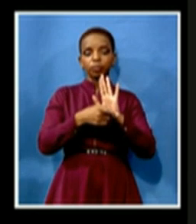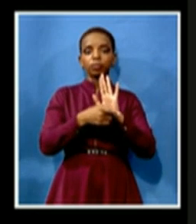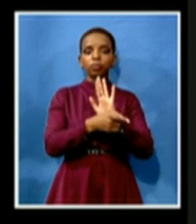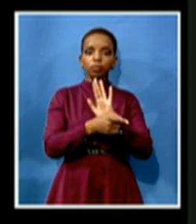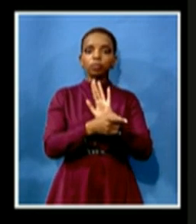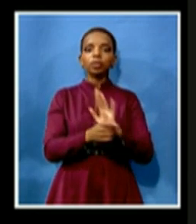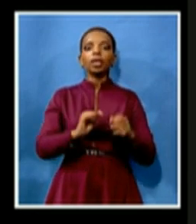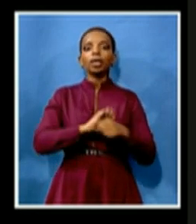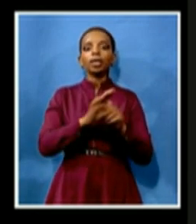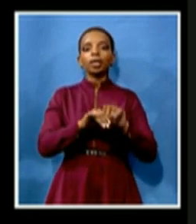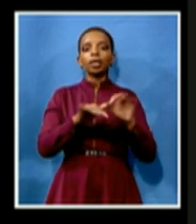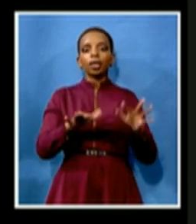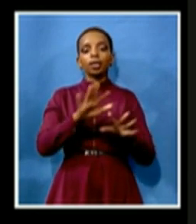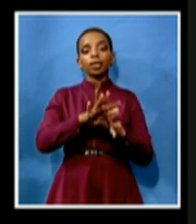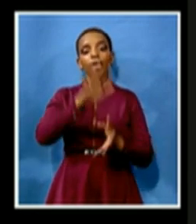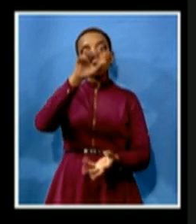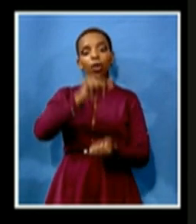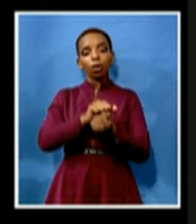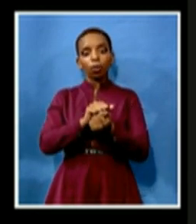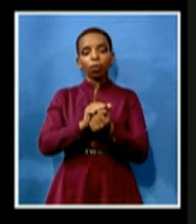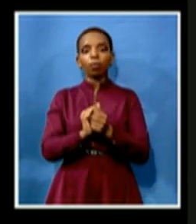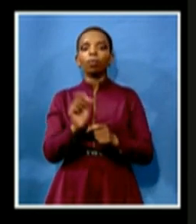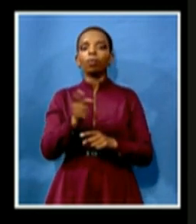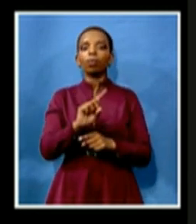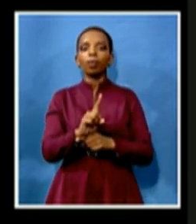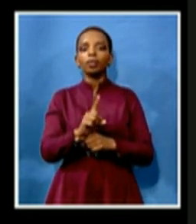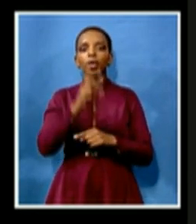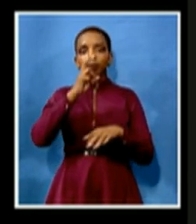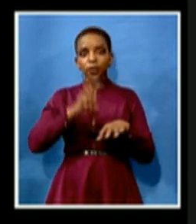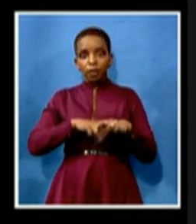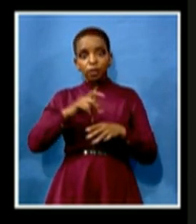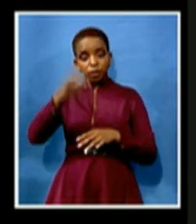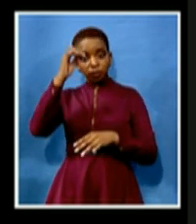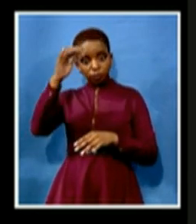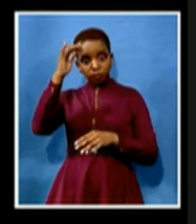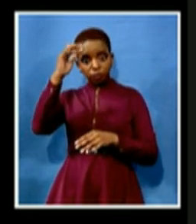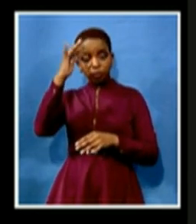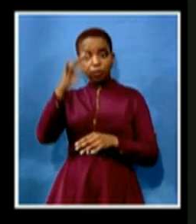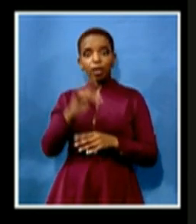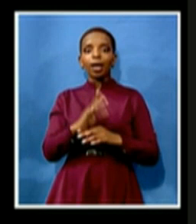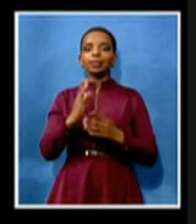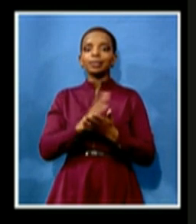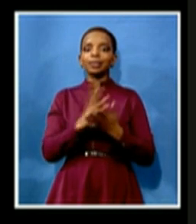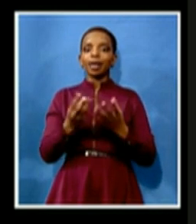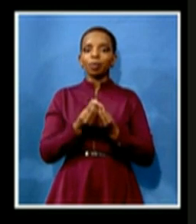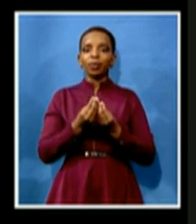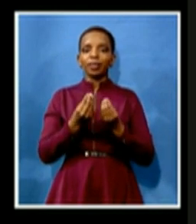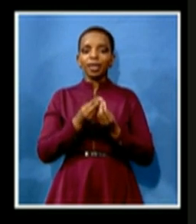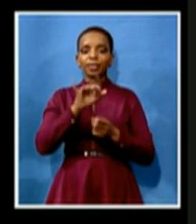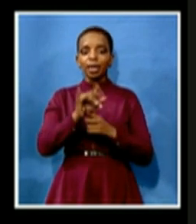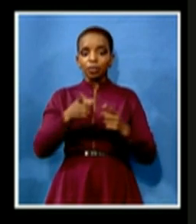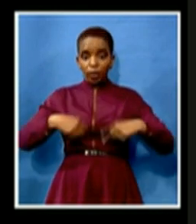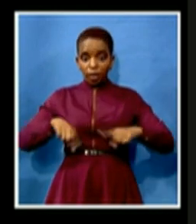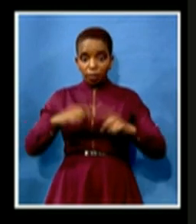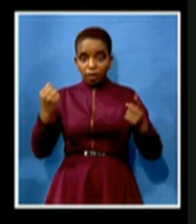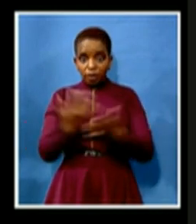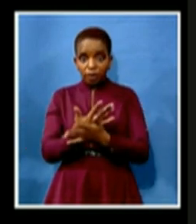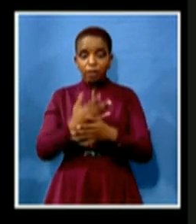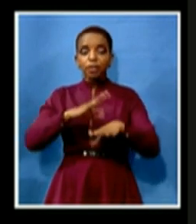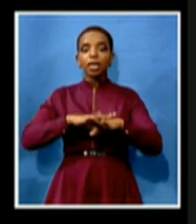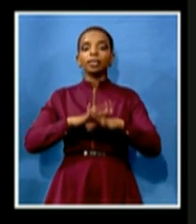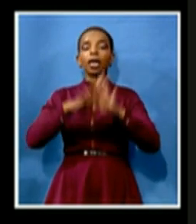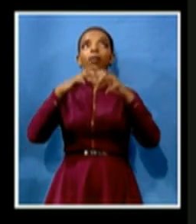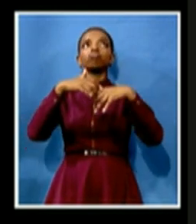policy consideration that was being missed was that lockdown would have long-term impact on mortality via the extreme